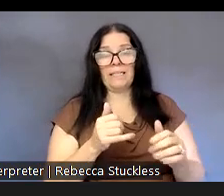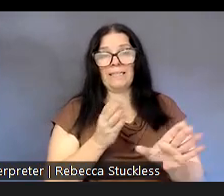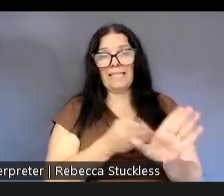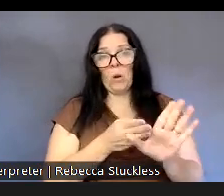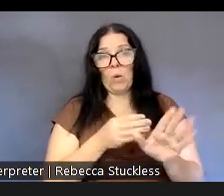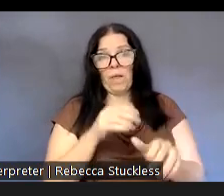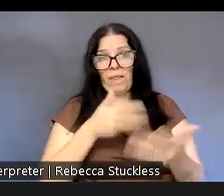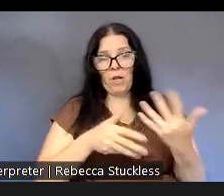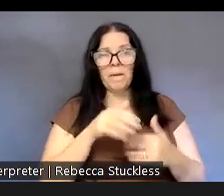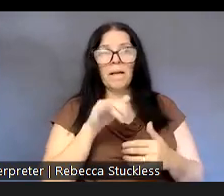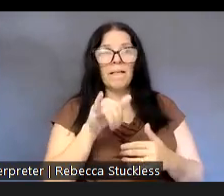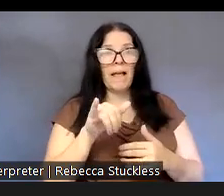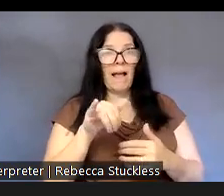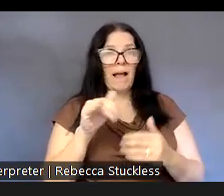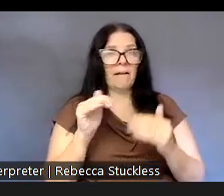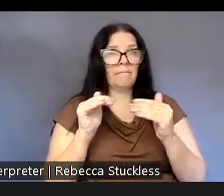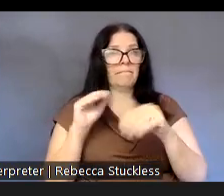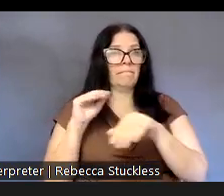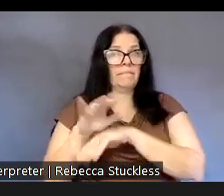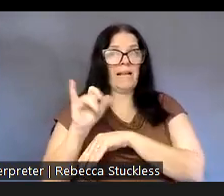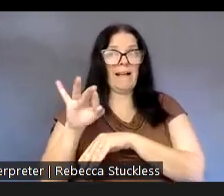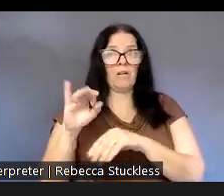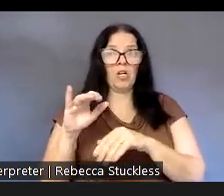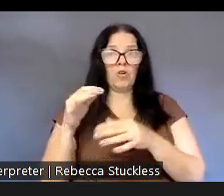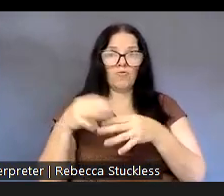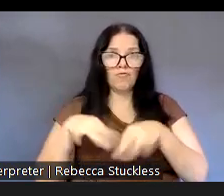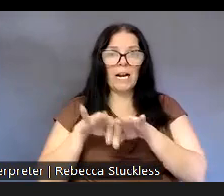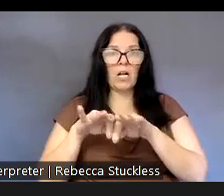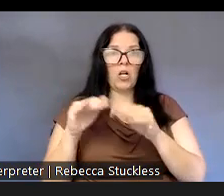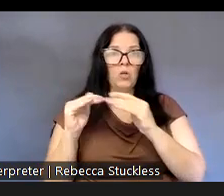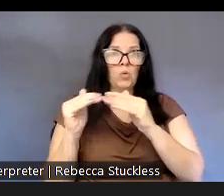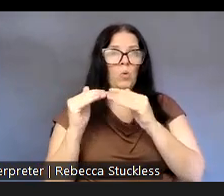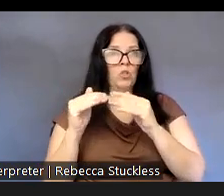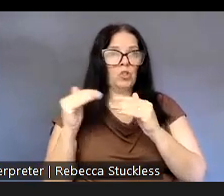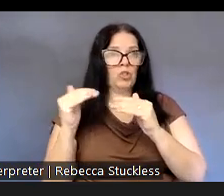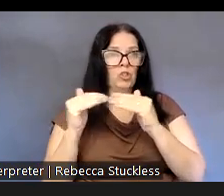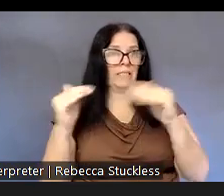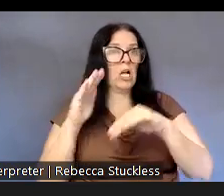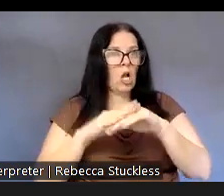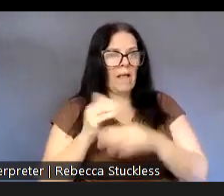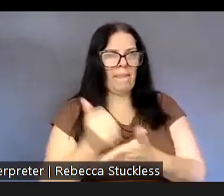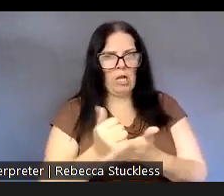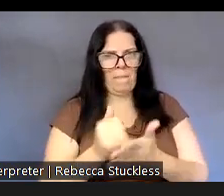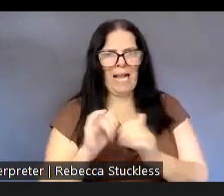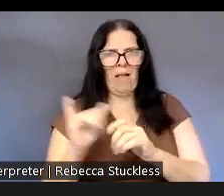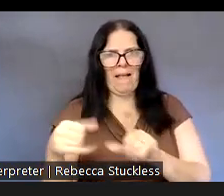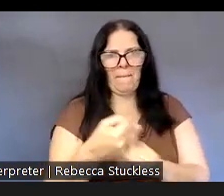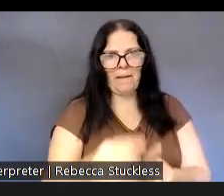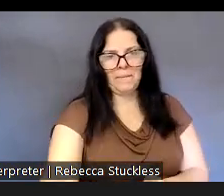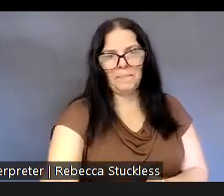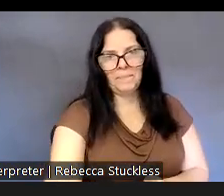critical social justice on therapy. Um, some experts in the